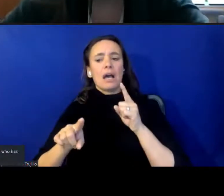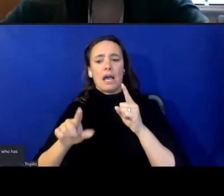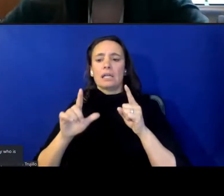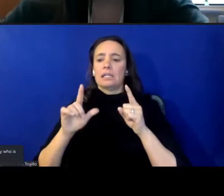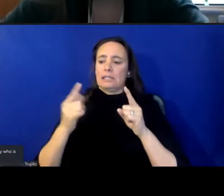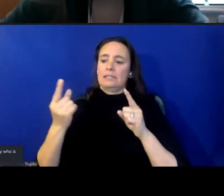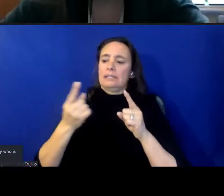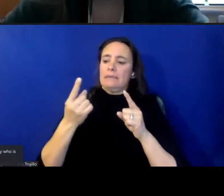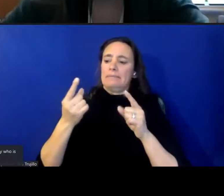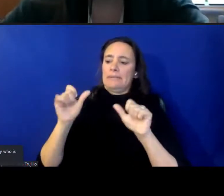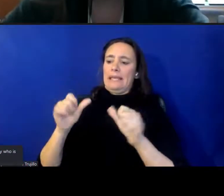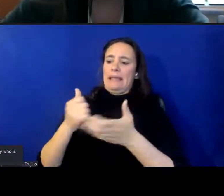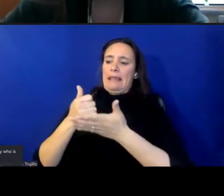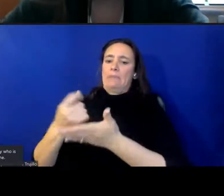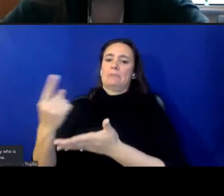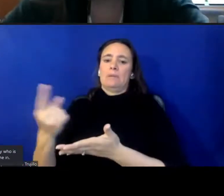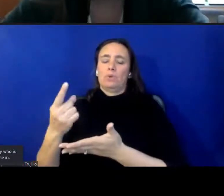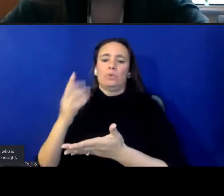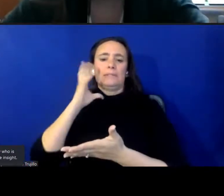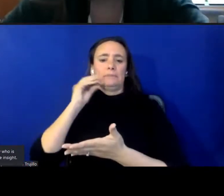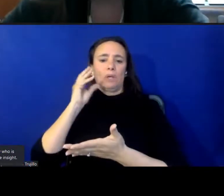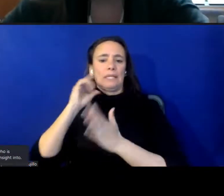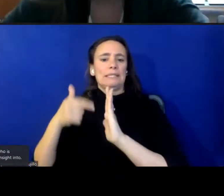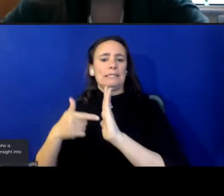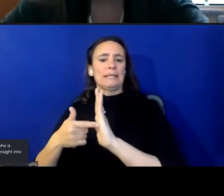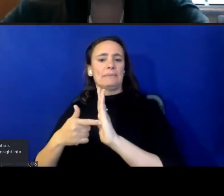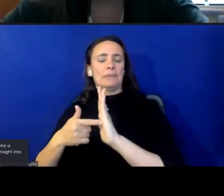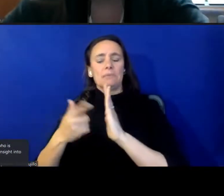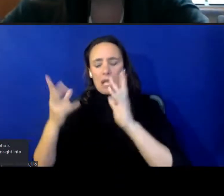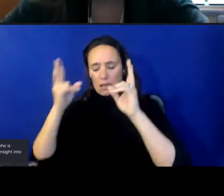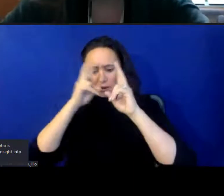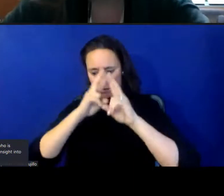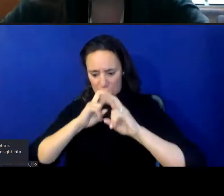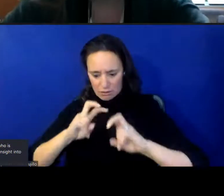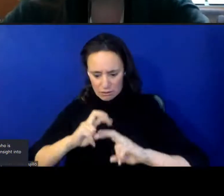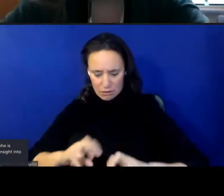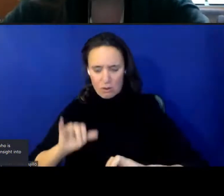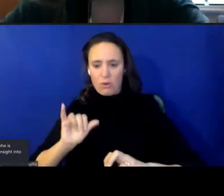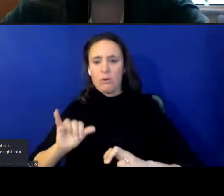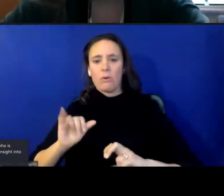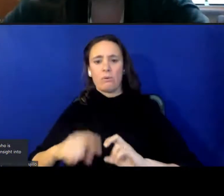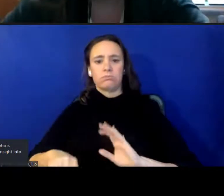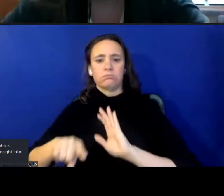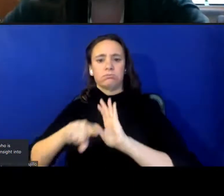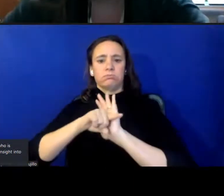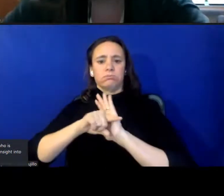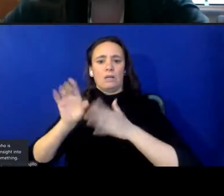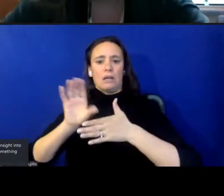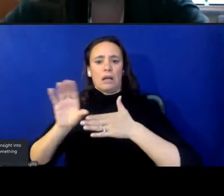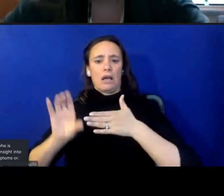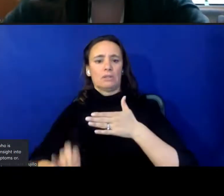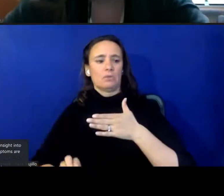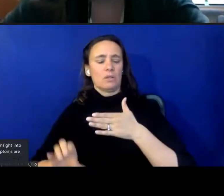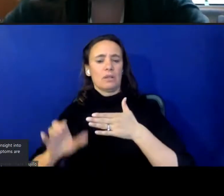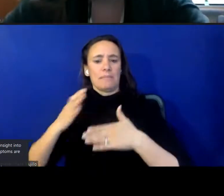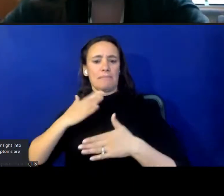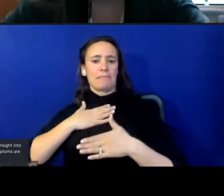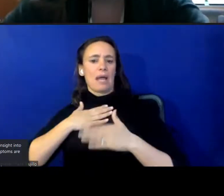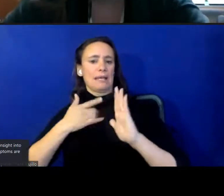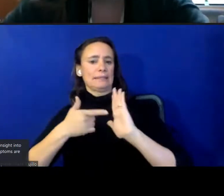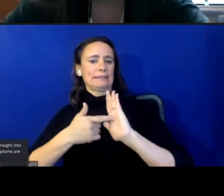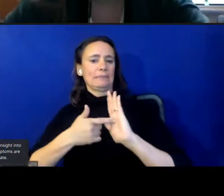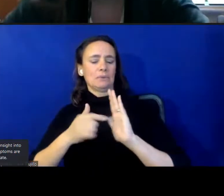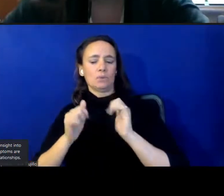experiencing symptoms get some insight into the consequences of that their symptoms are having on their friendships